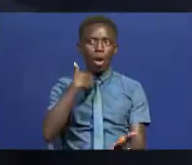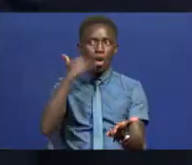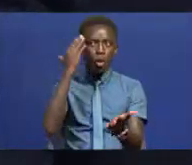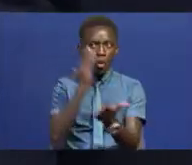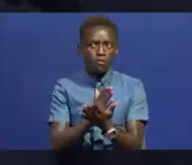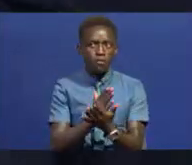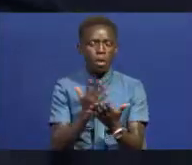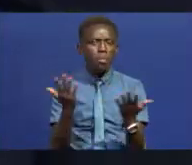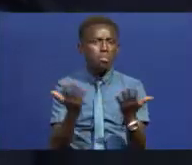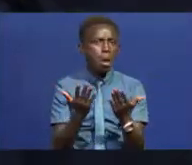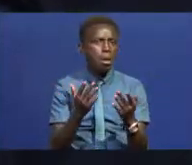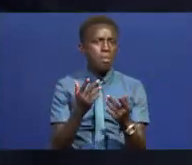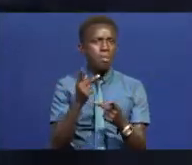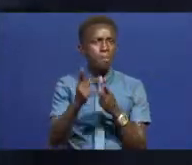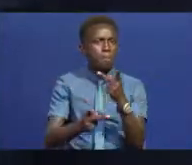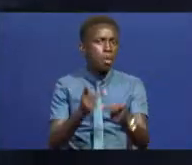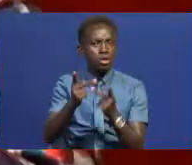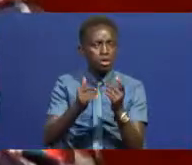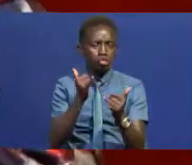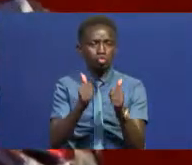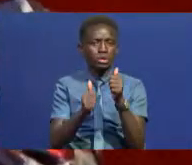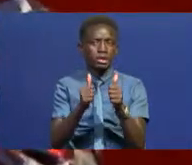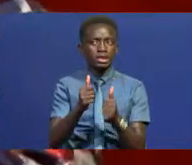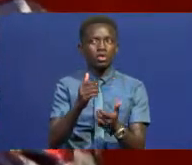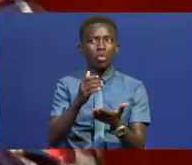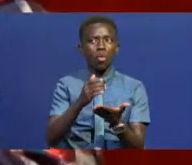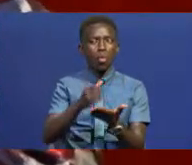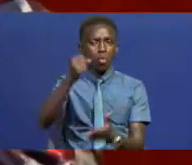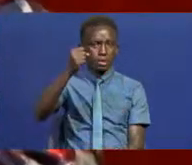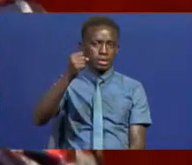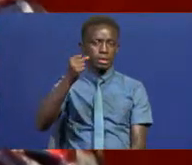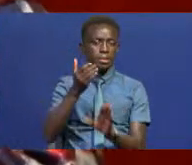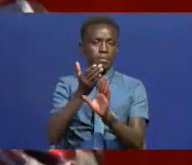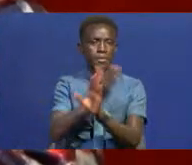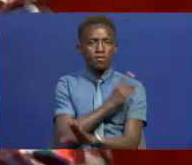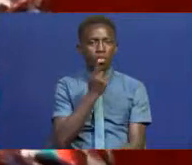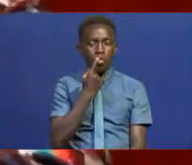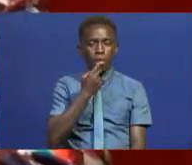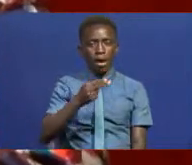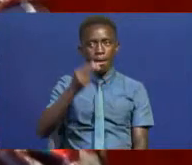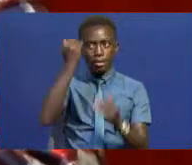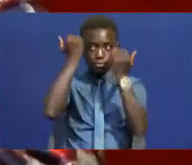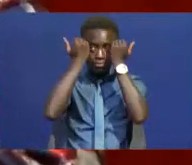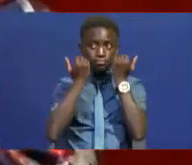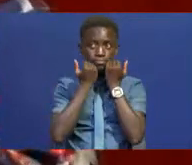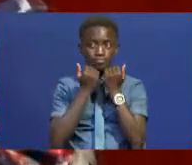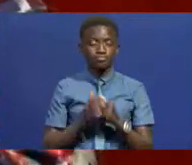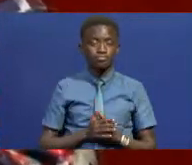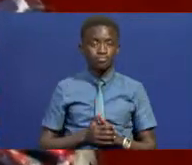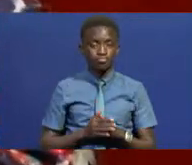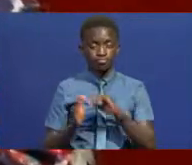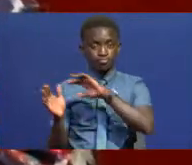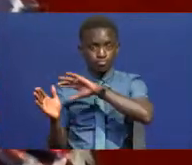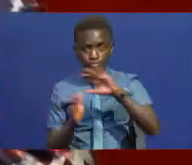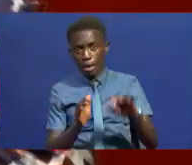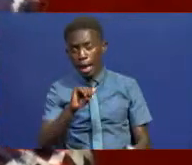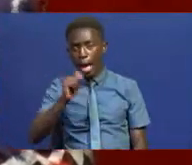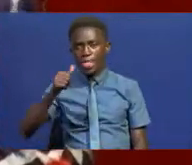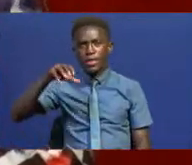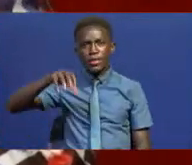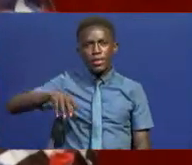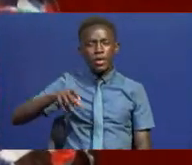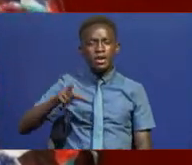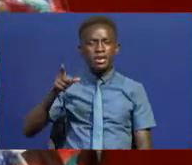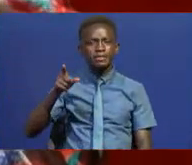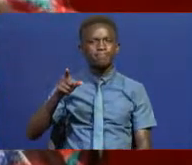applications pending before the High Court. There is no even an offence of obtaining. Elsewhere, a Congolese national accused of defrauding an